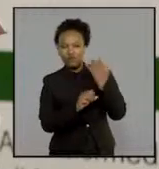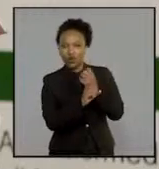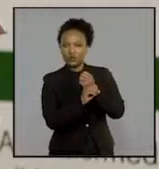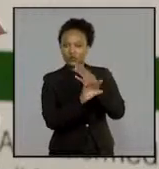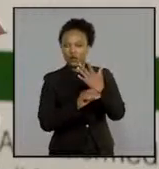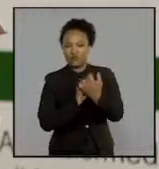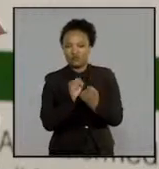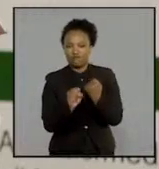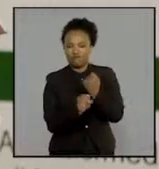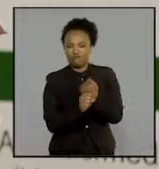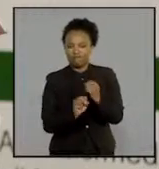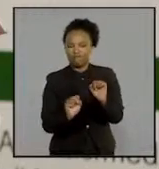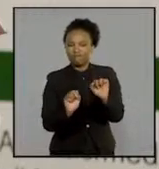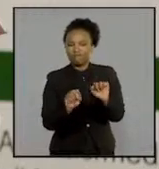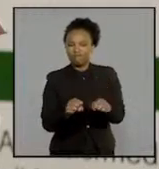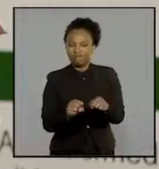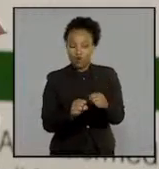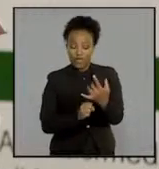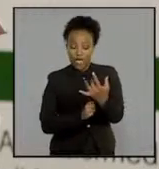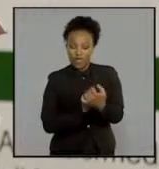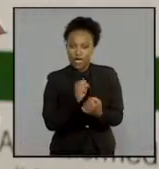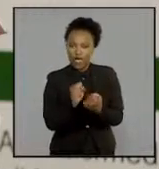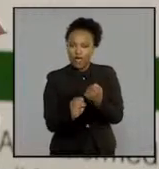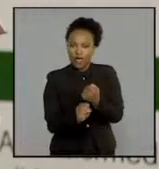agreed upon from the beginning of